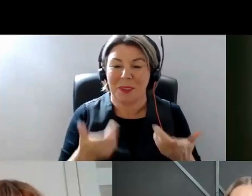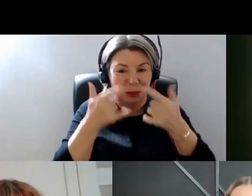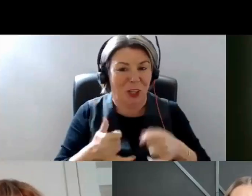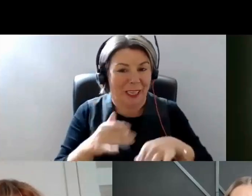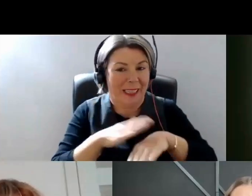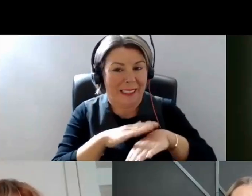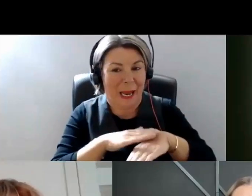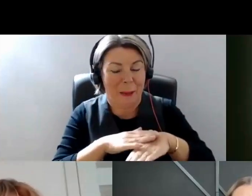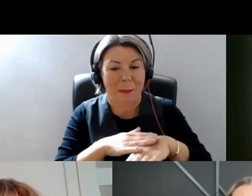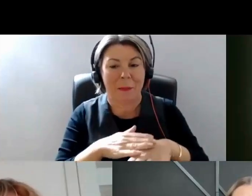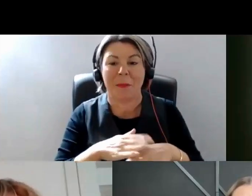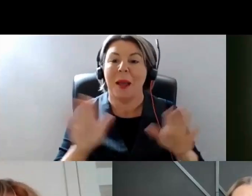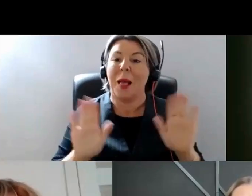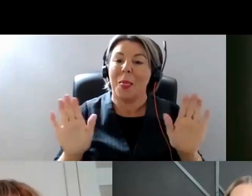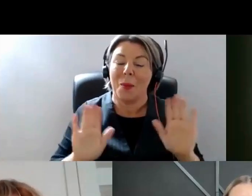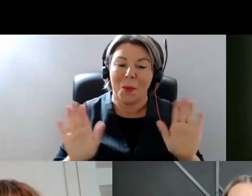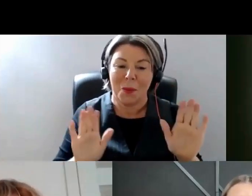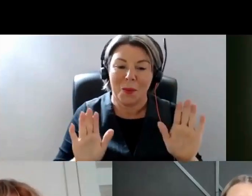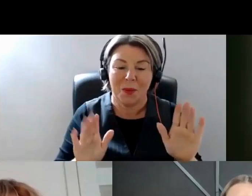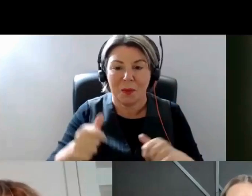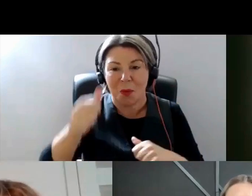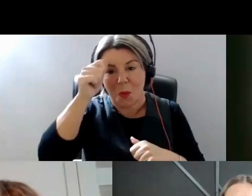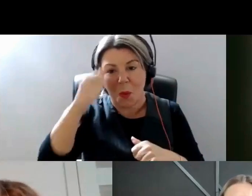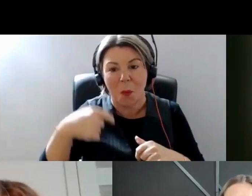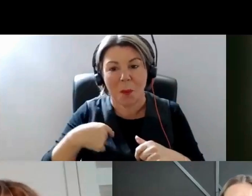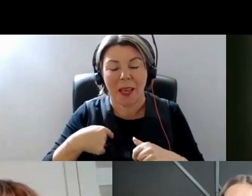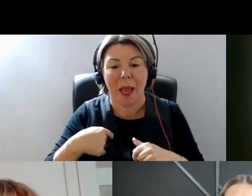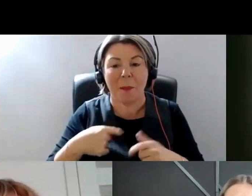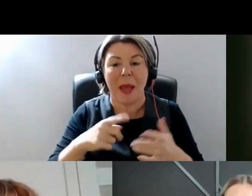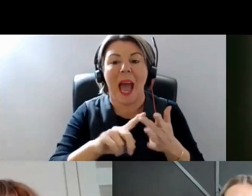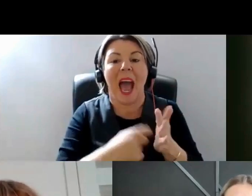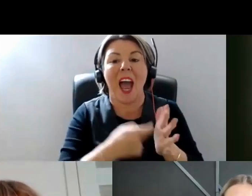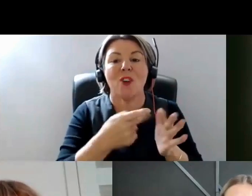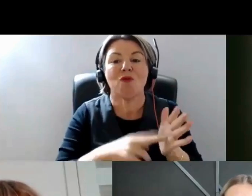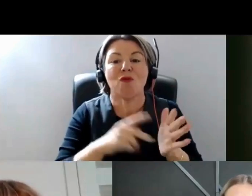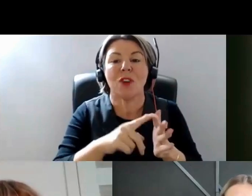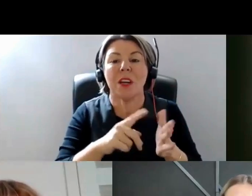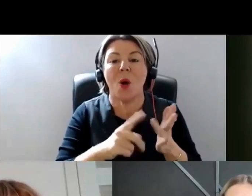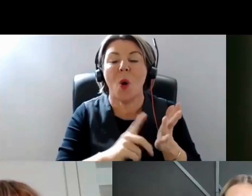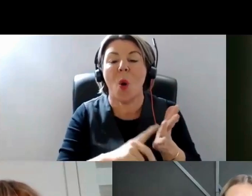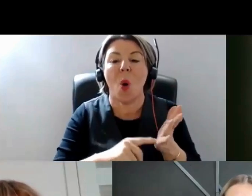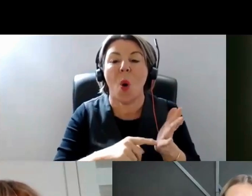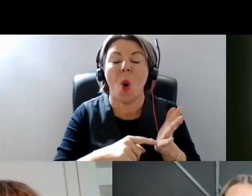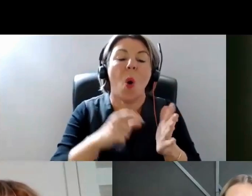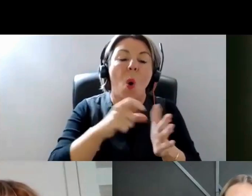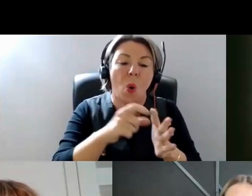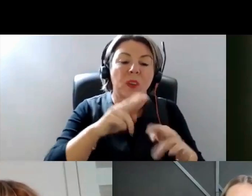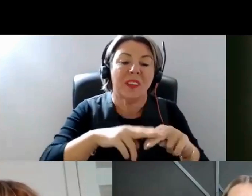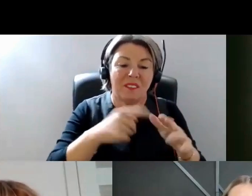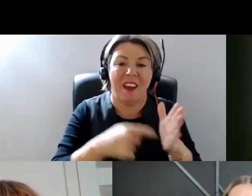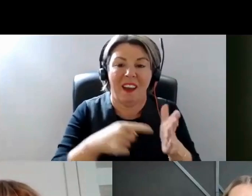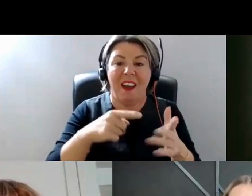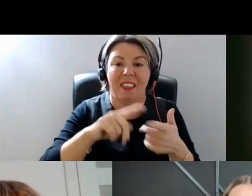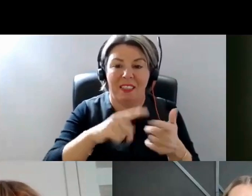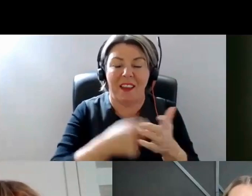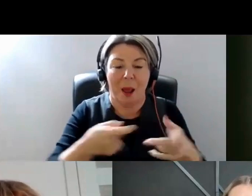Good morning, everyone. For anyone who doesn't know me, my name's Irene Oldfather. I'm Director here at the Health and Social Care